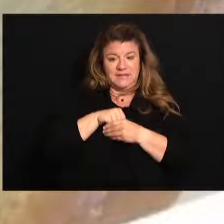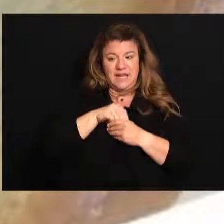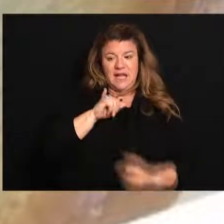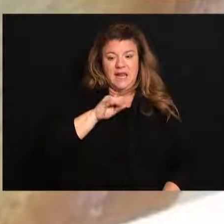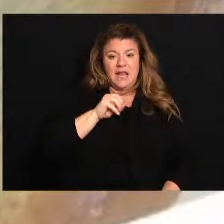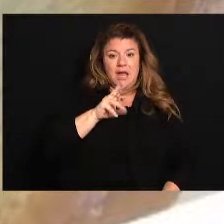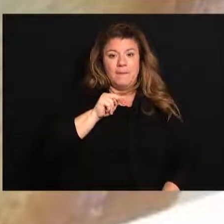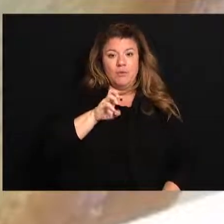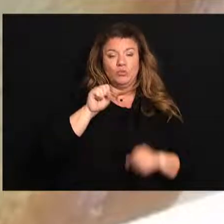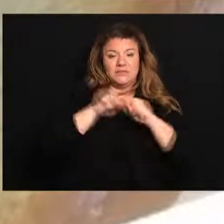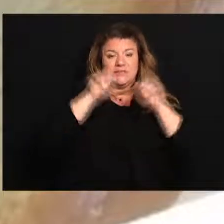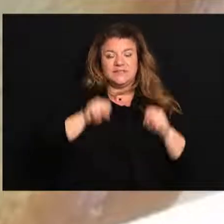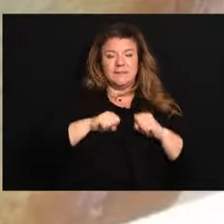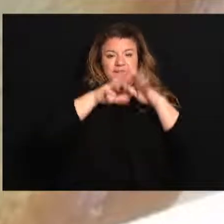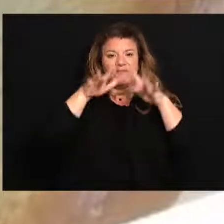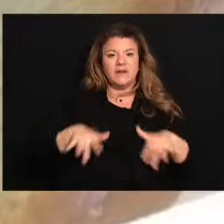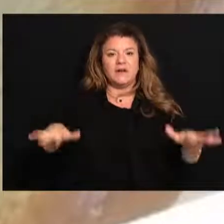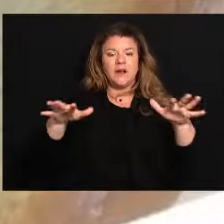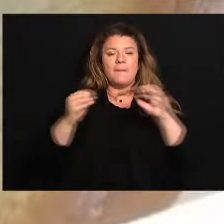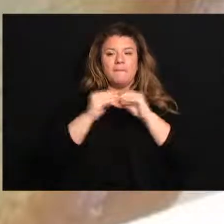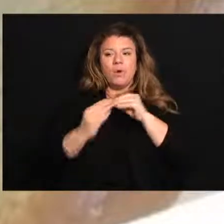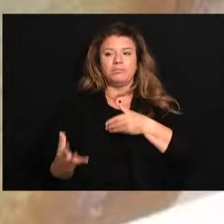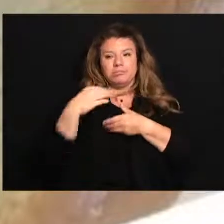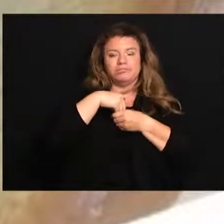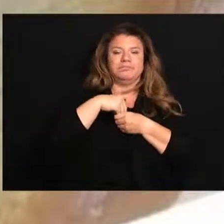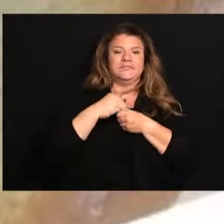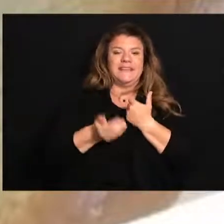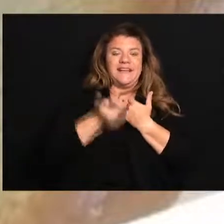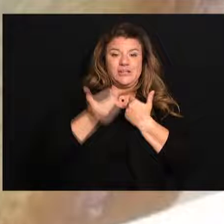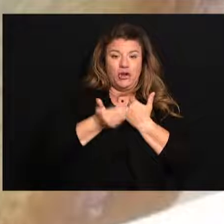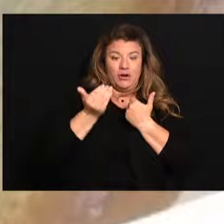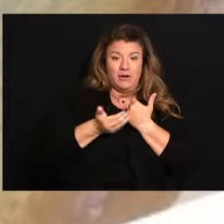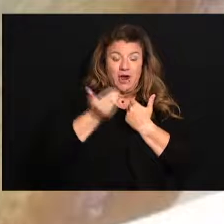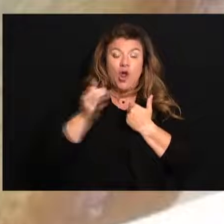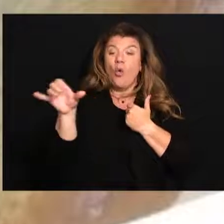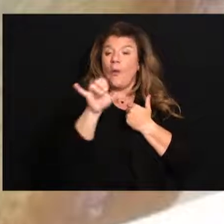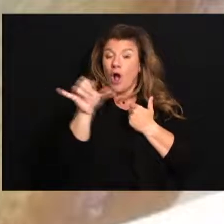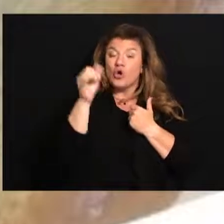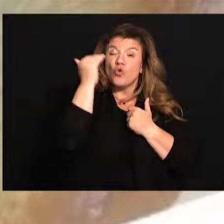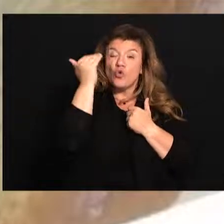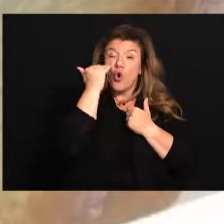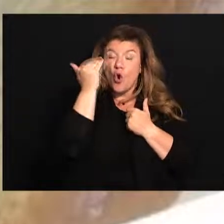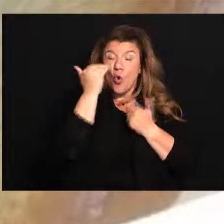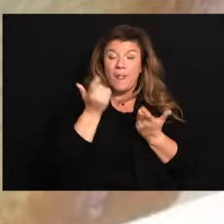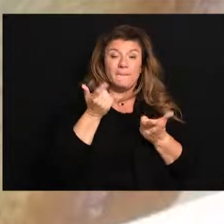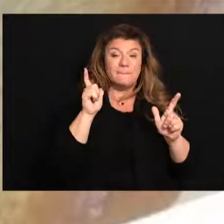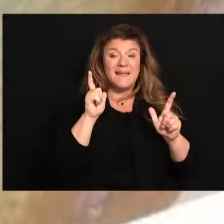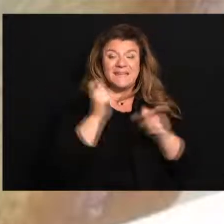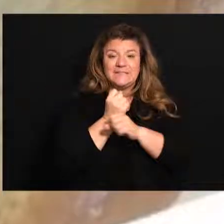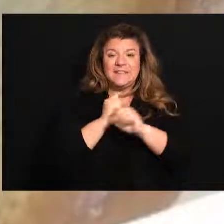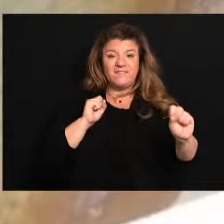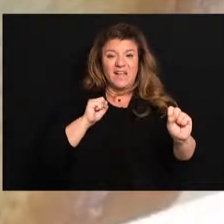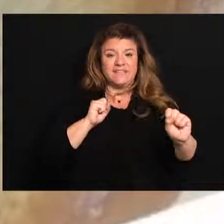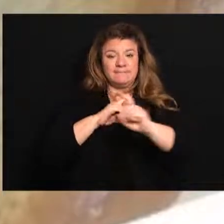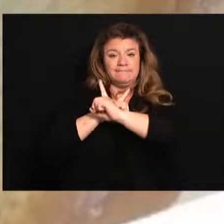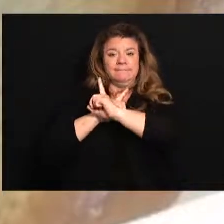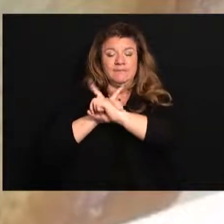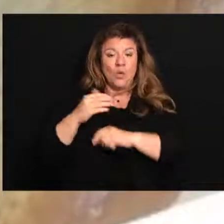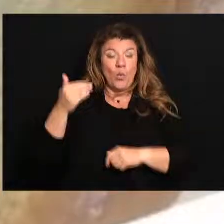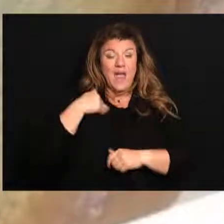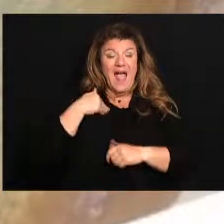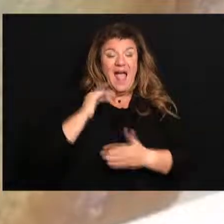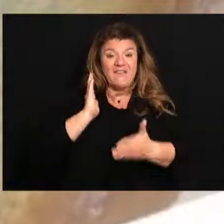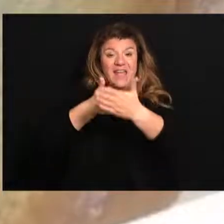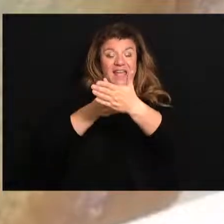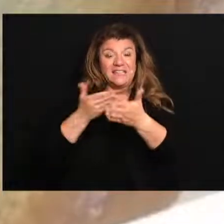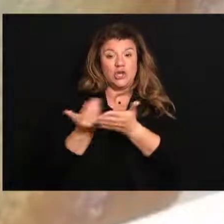more easily. And we also know then that the biggest defense that we have against the